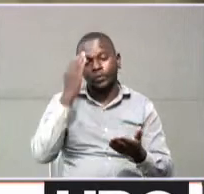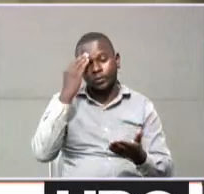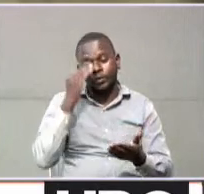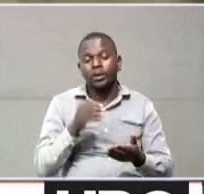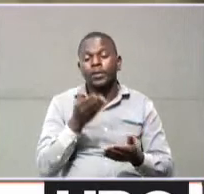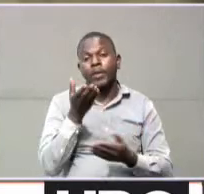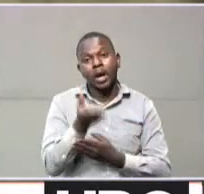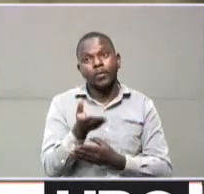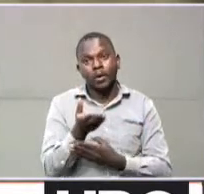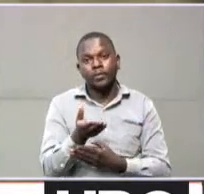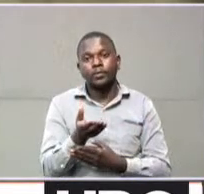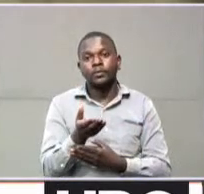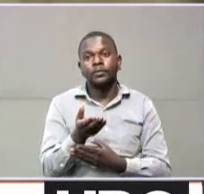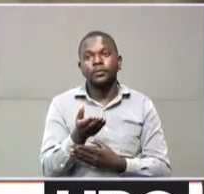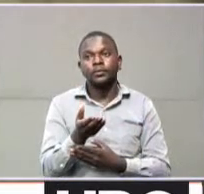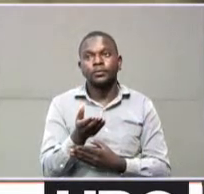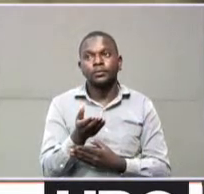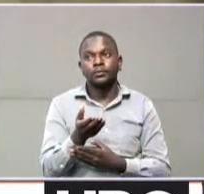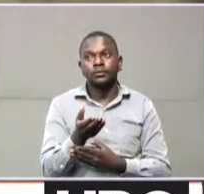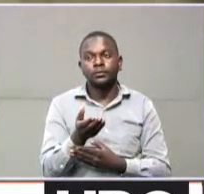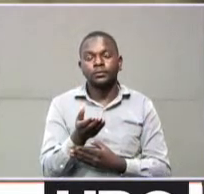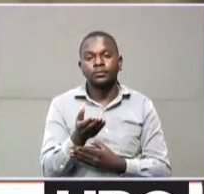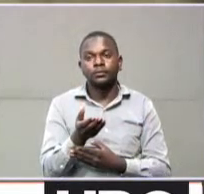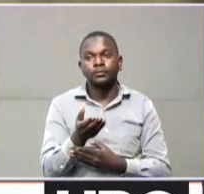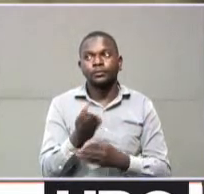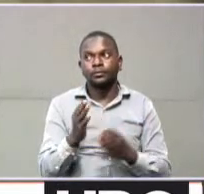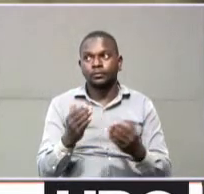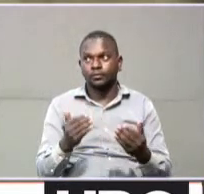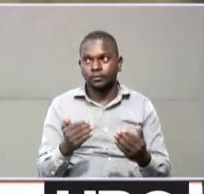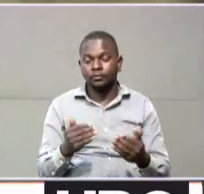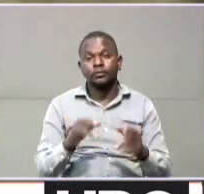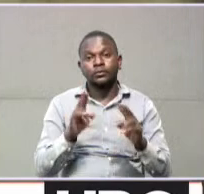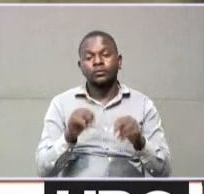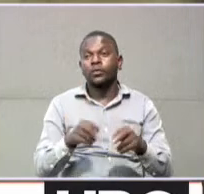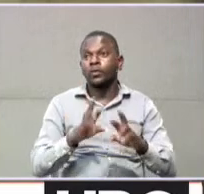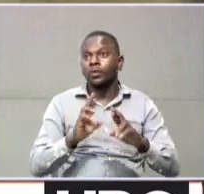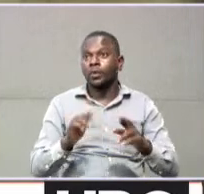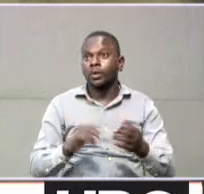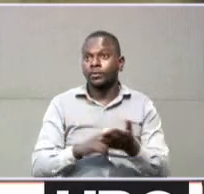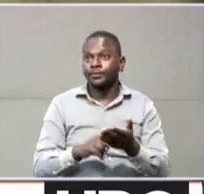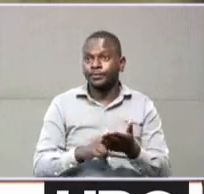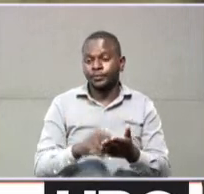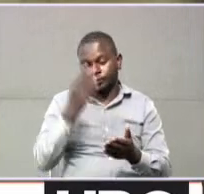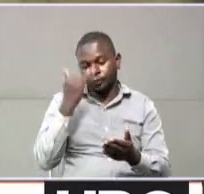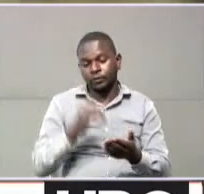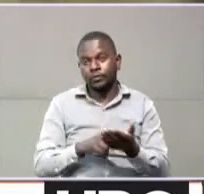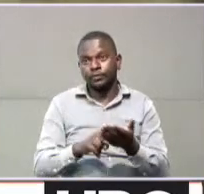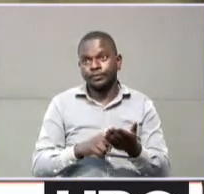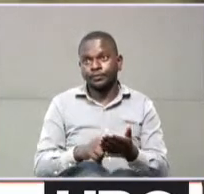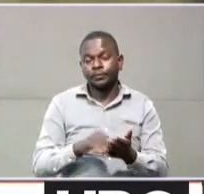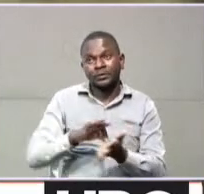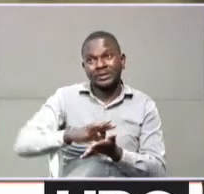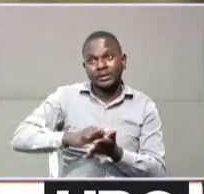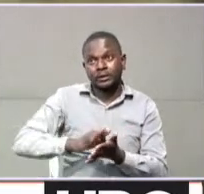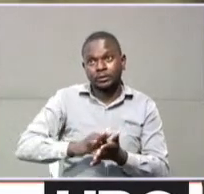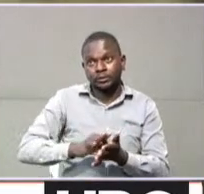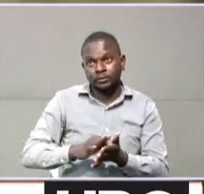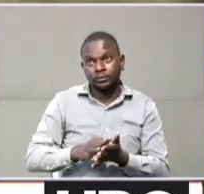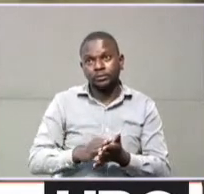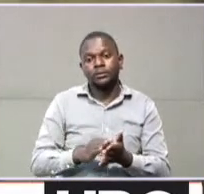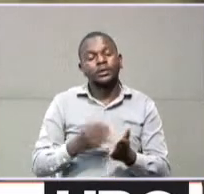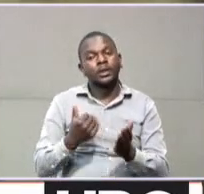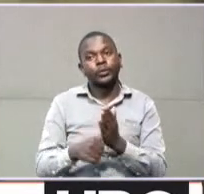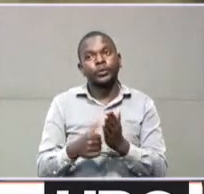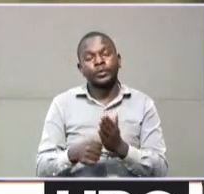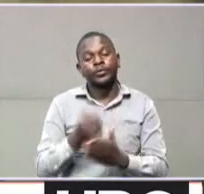if it's available and you're not ready to use it here why don't we use it for seedlings and shortcomings